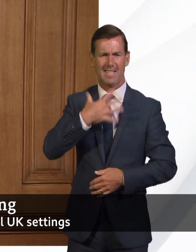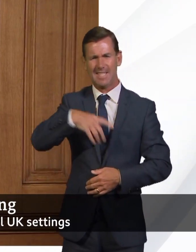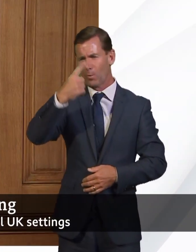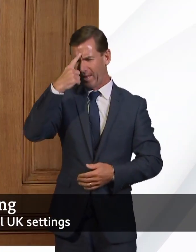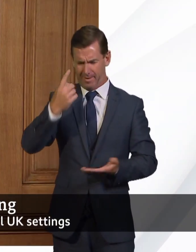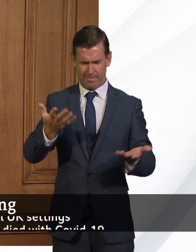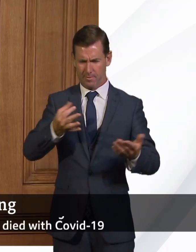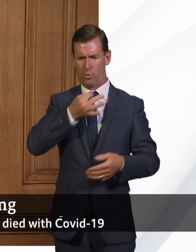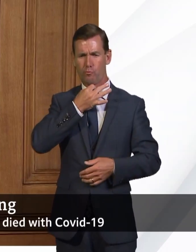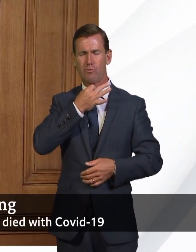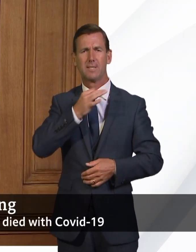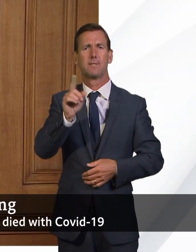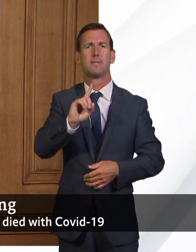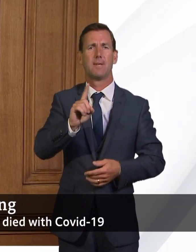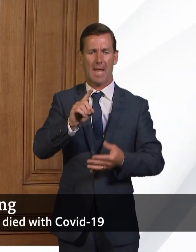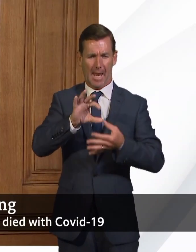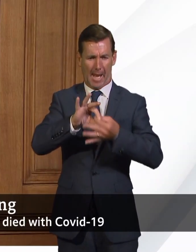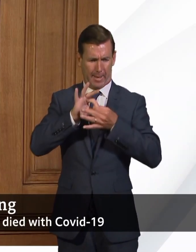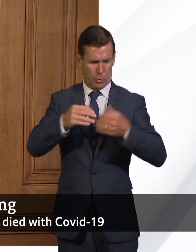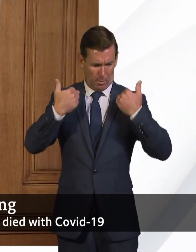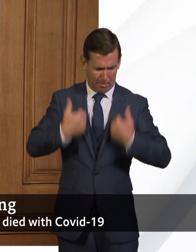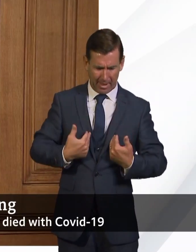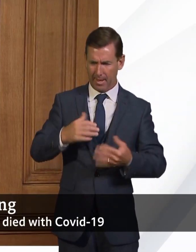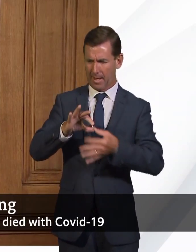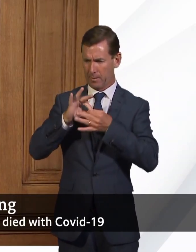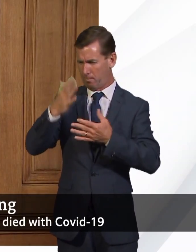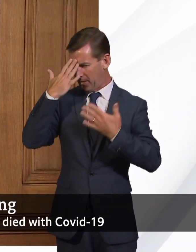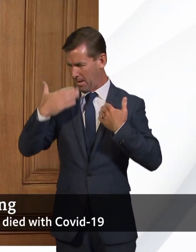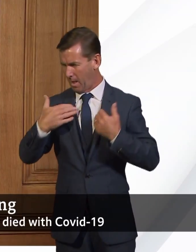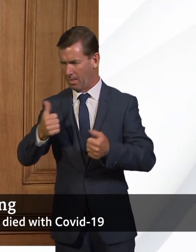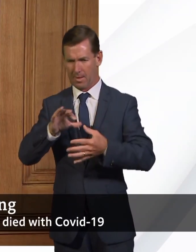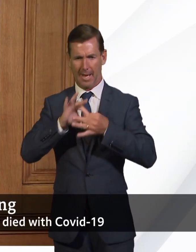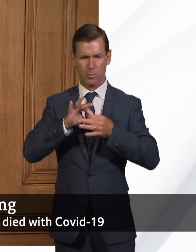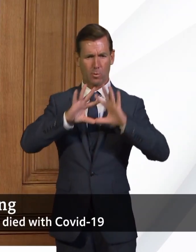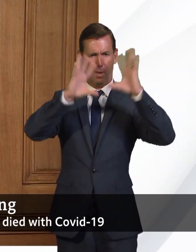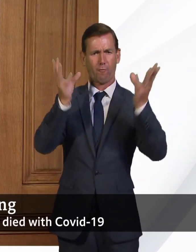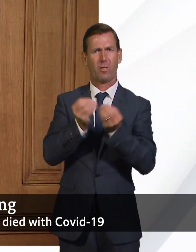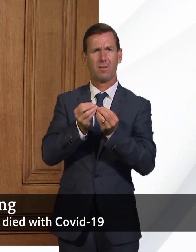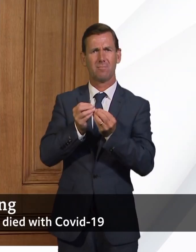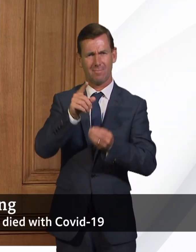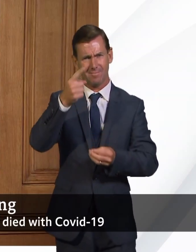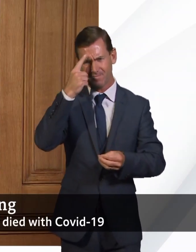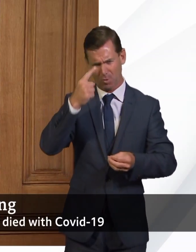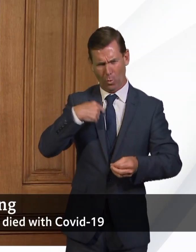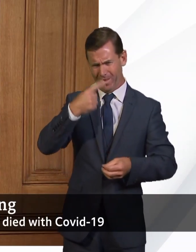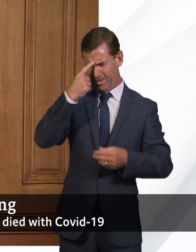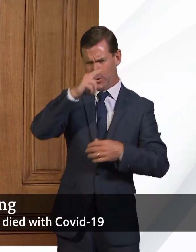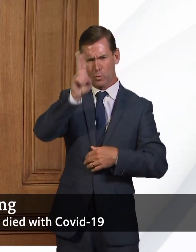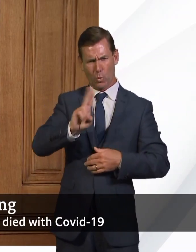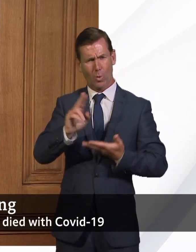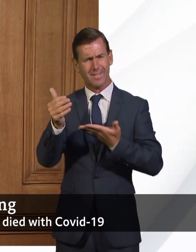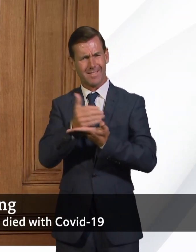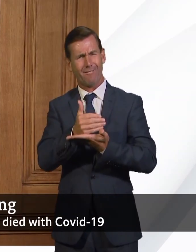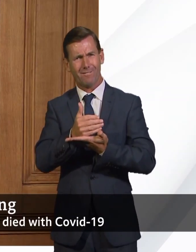wider risks to children and families as well. So as you said, you know, we wouldn't send children back if it wasn't safe to do so, but we're doing that in a